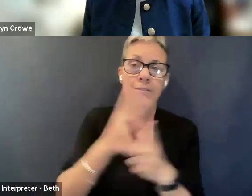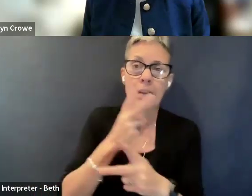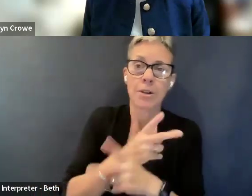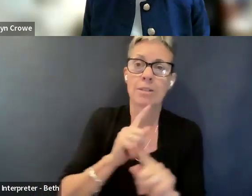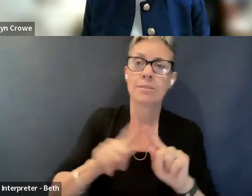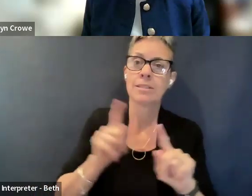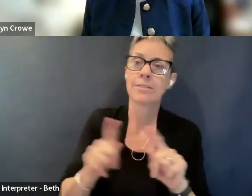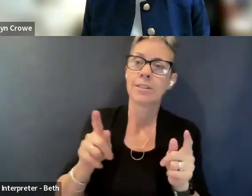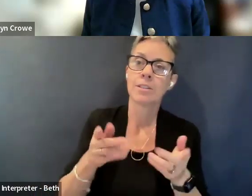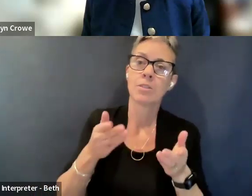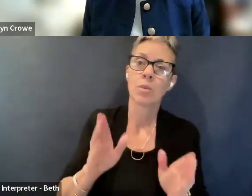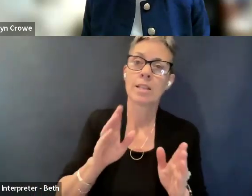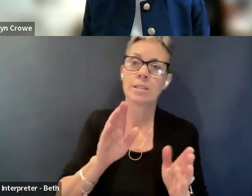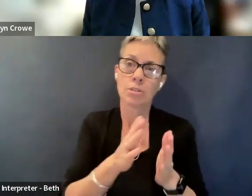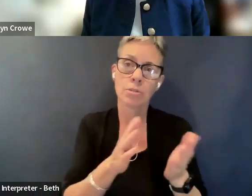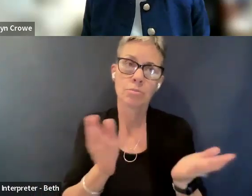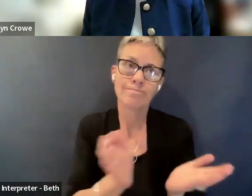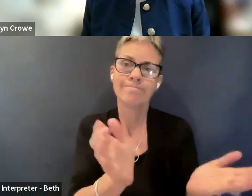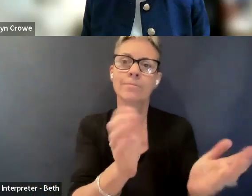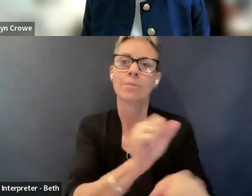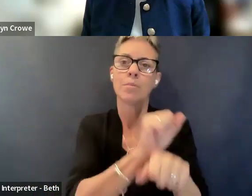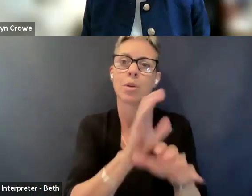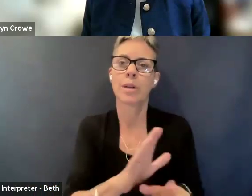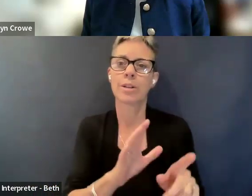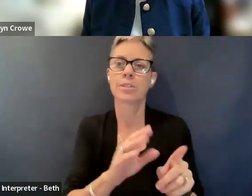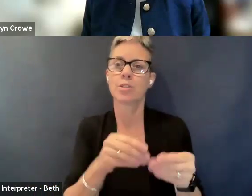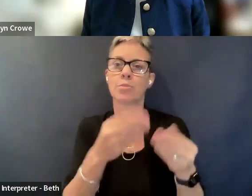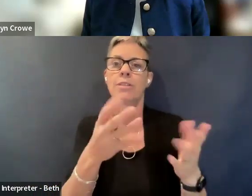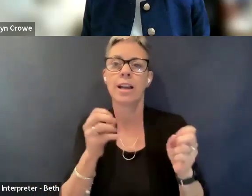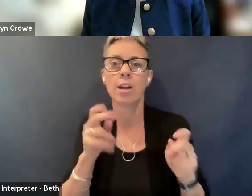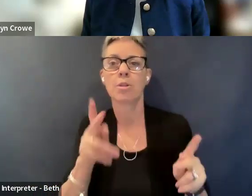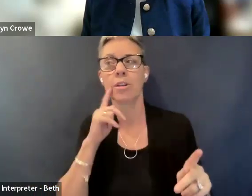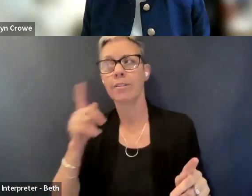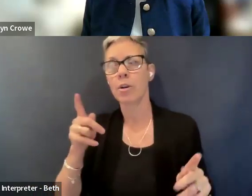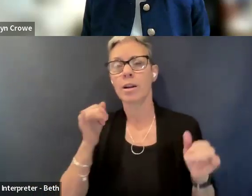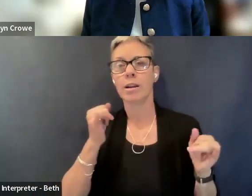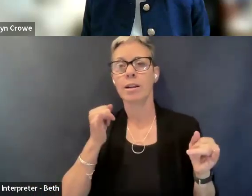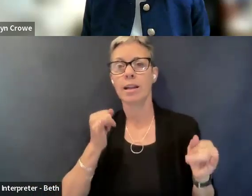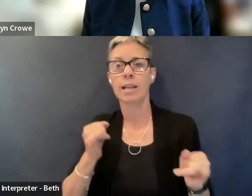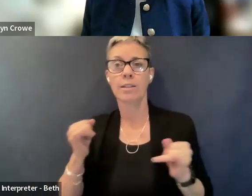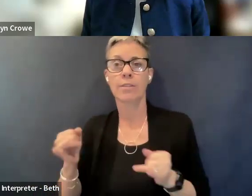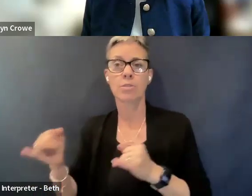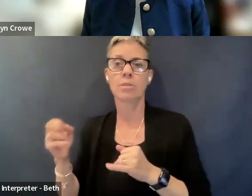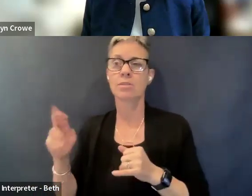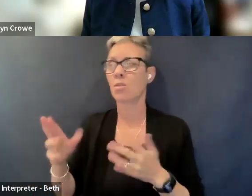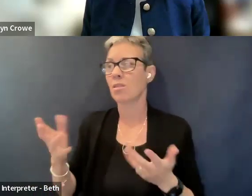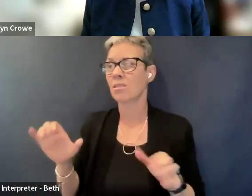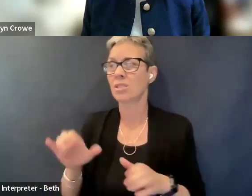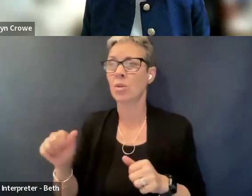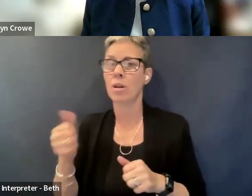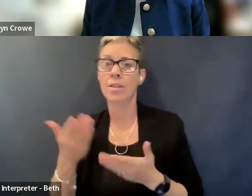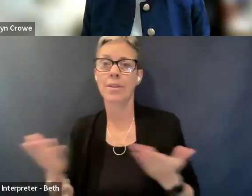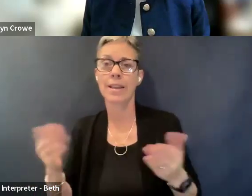either incent employers to provide opportunities for individuals or do some other things to